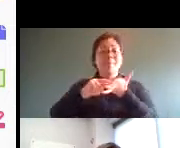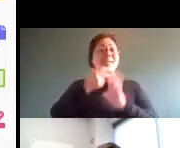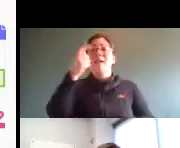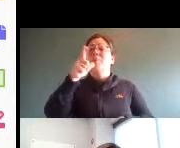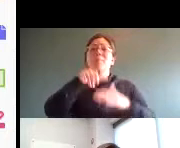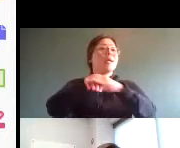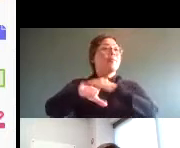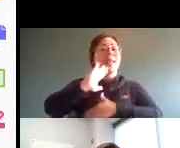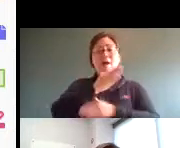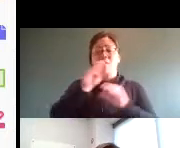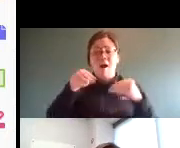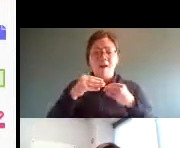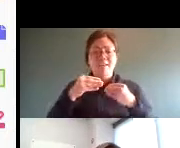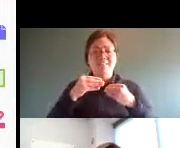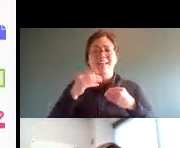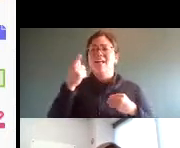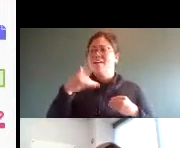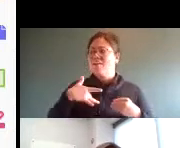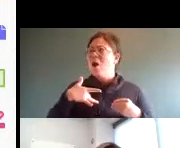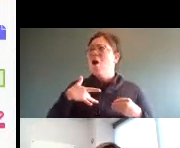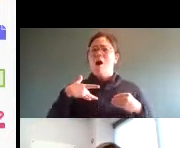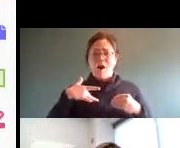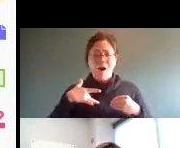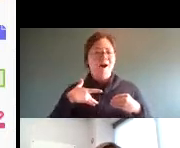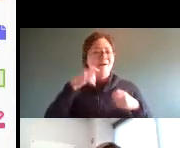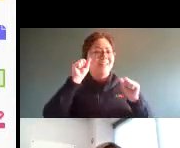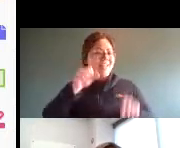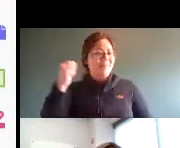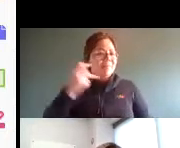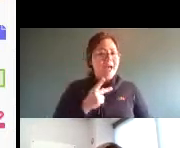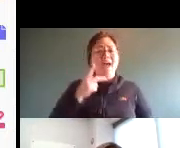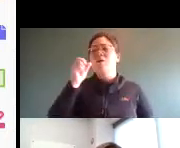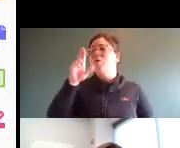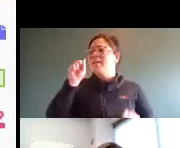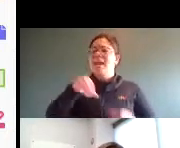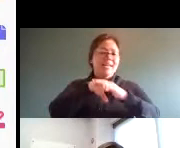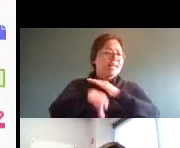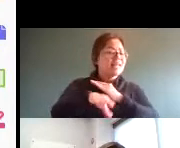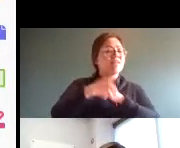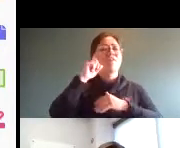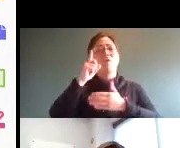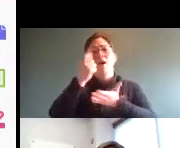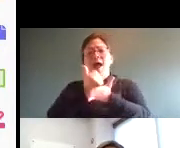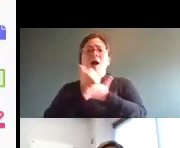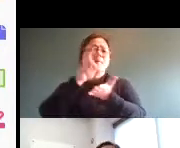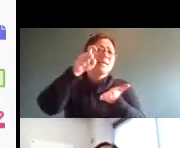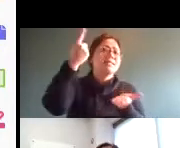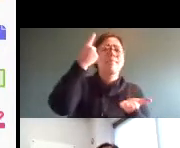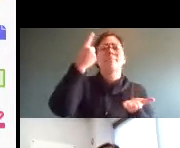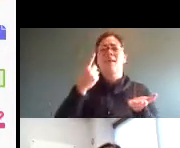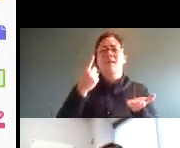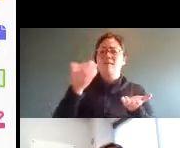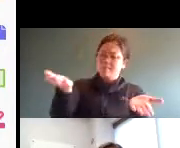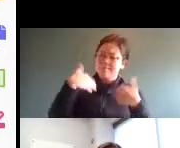doors wants to come back and feels like they can easily just step in our door and ask for the help that they need.